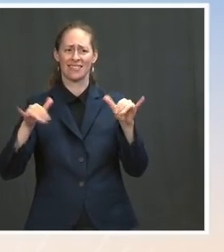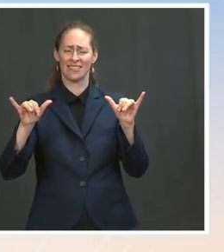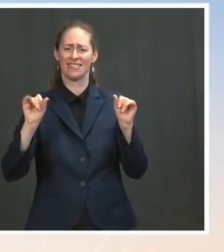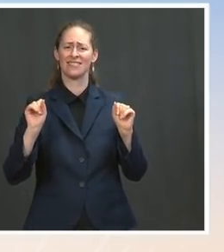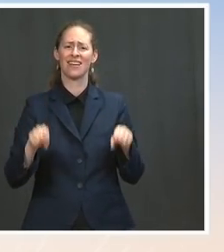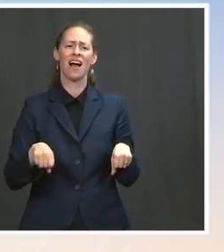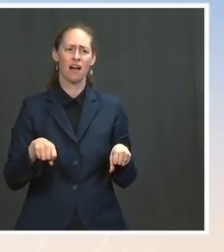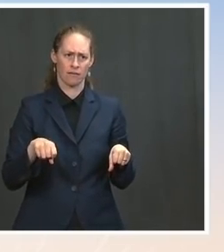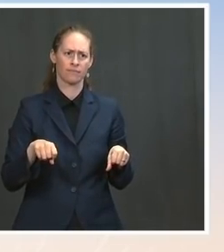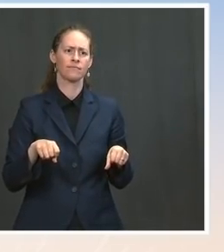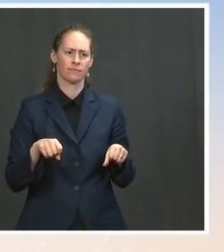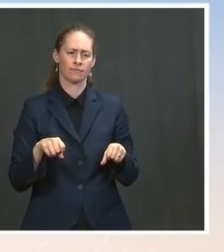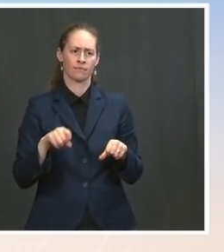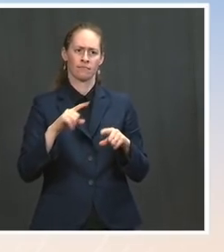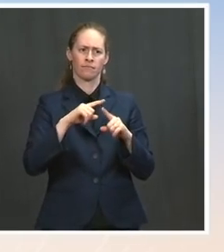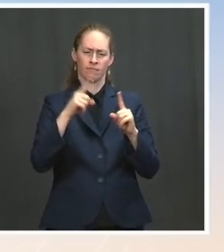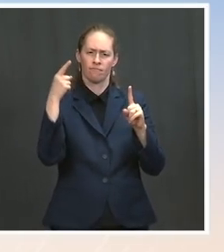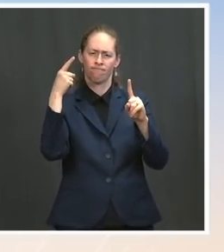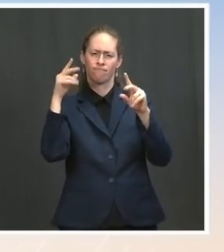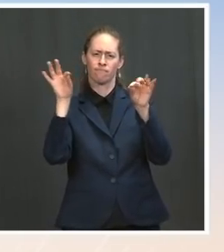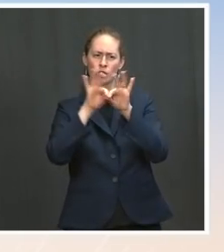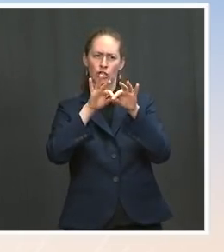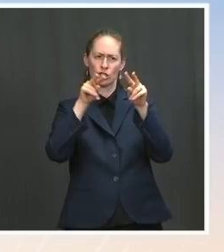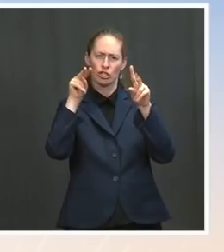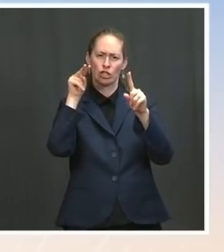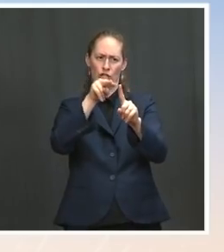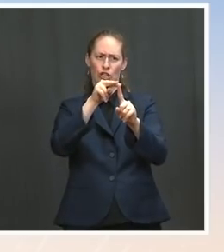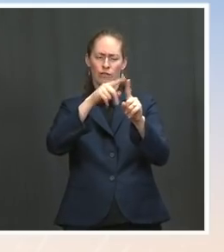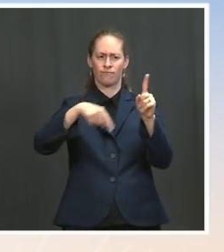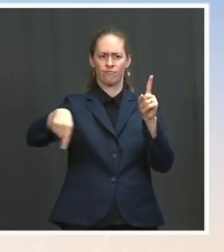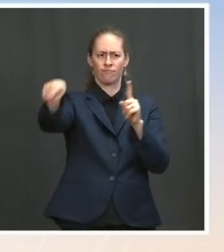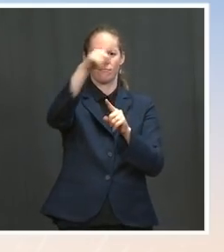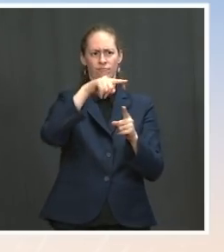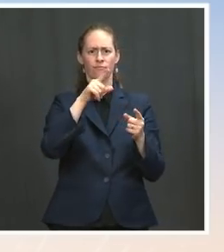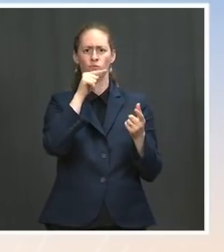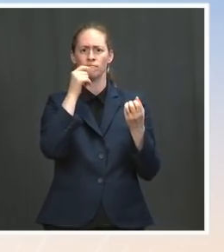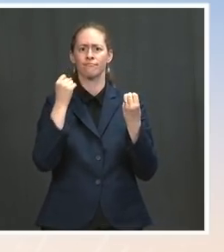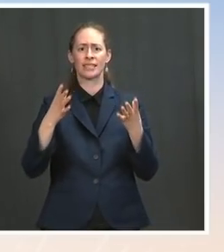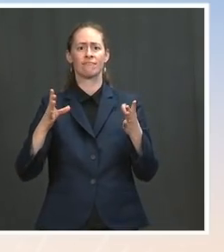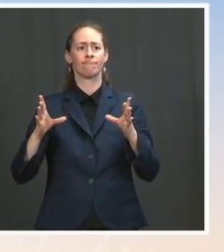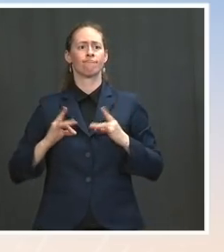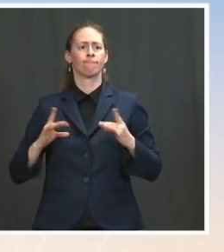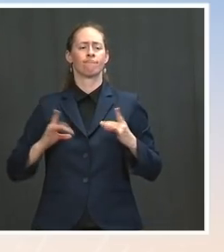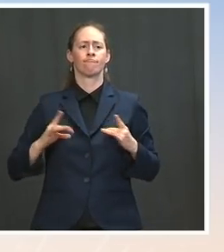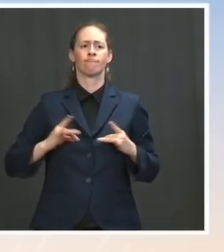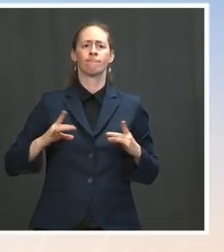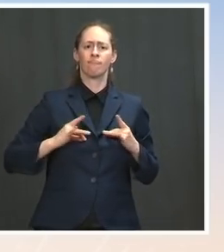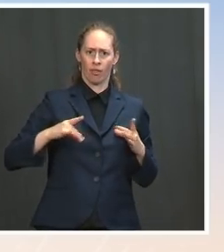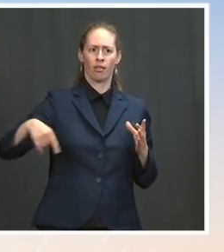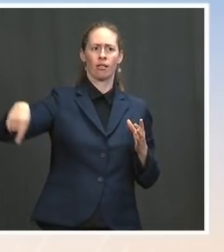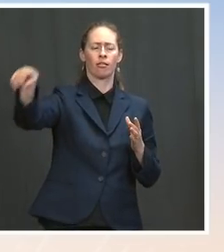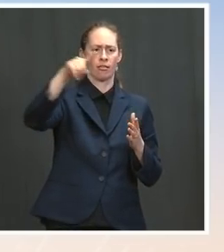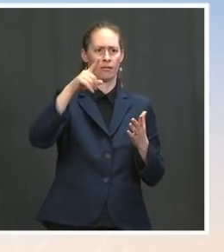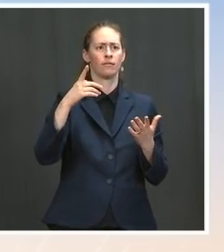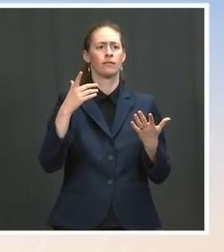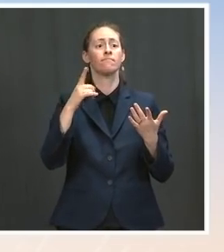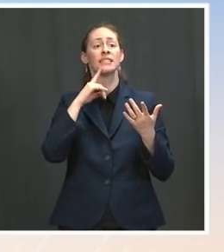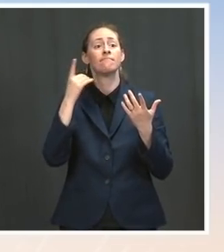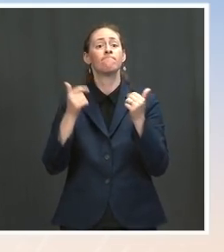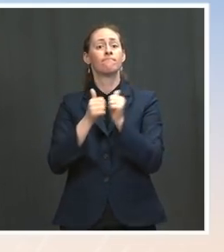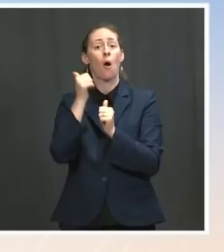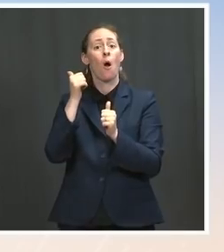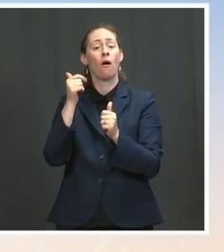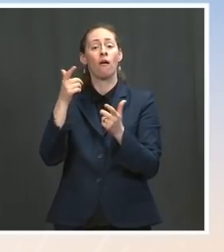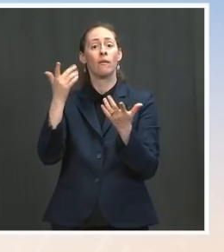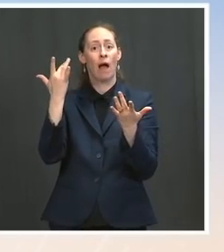where the percentage is higher than it should be, where there are still larger numbers of young adults who are not vaccinated. Those are